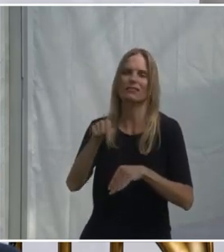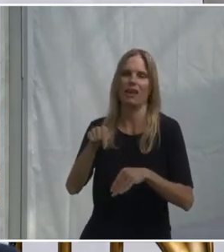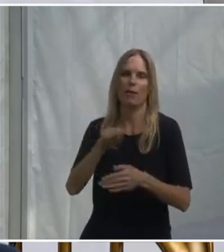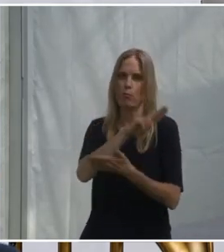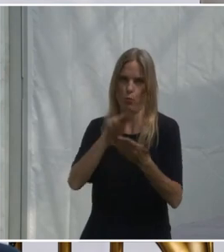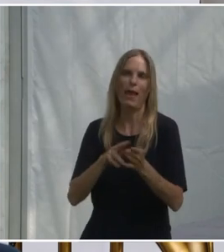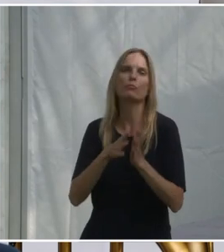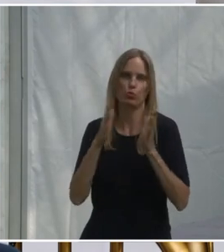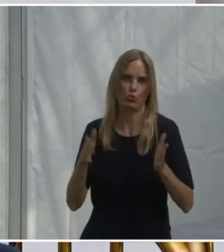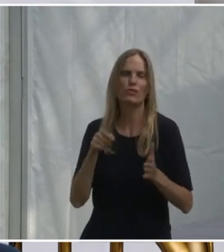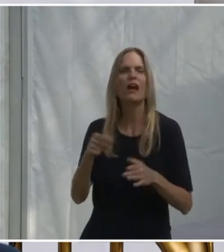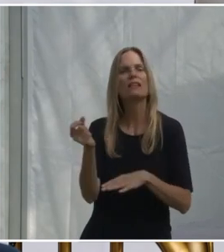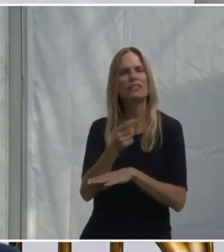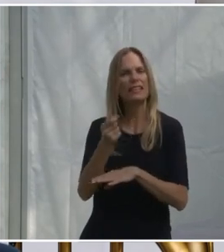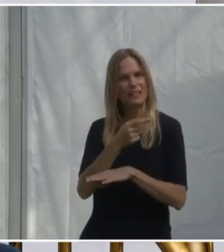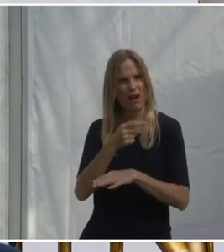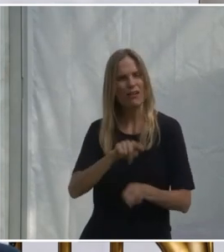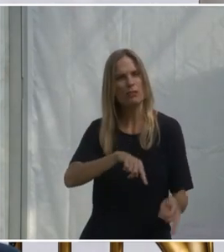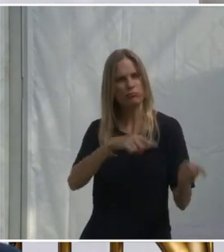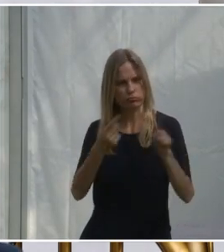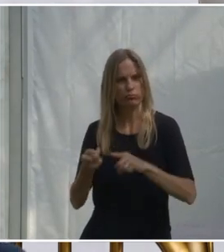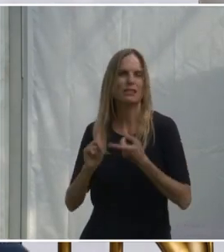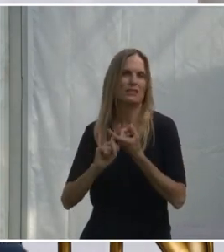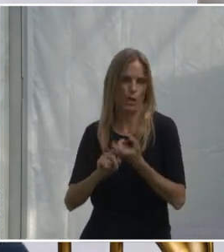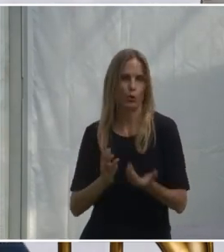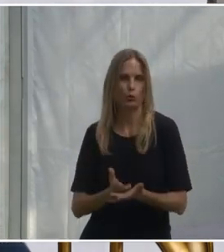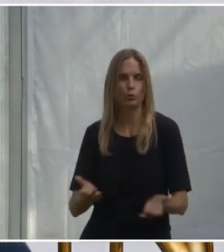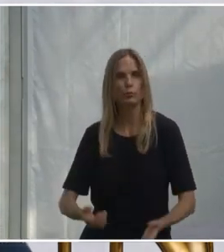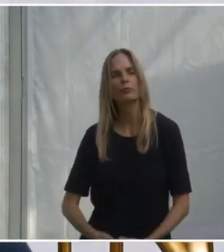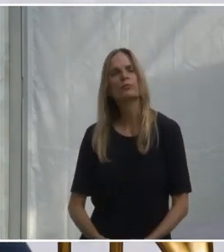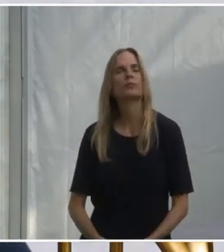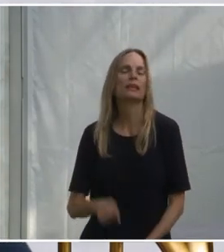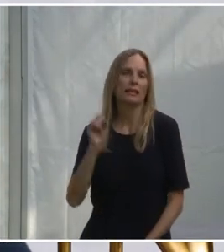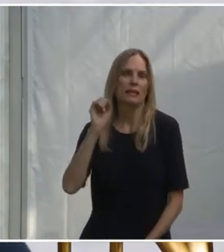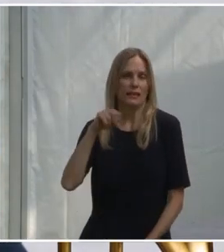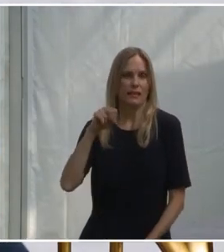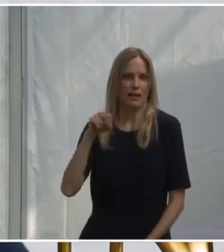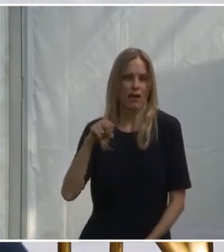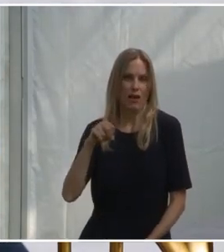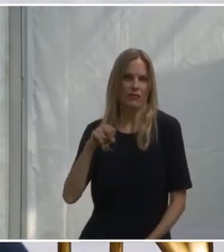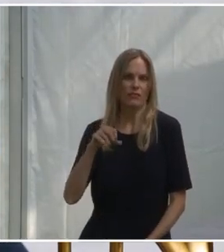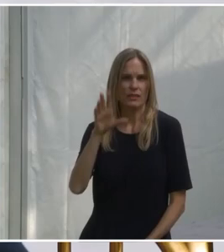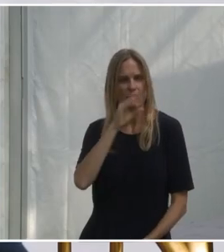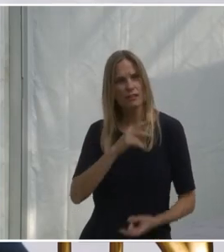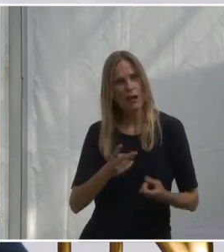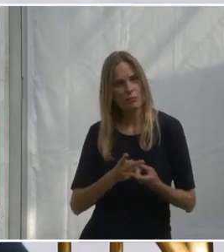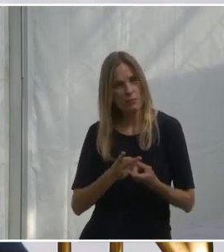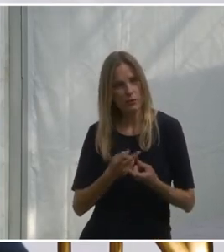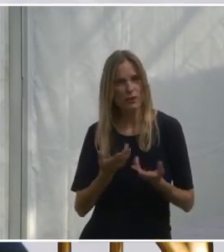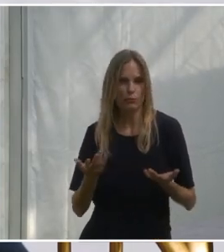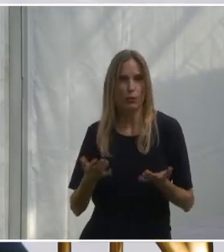part of the digital transformation and transition. Of course, it is like said here, that if there are